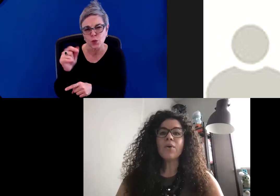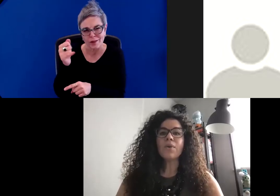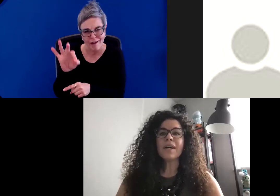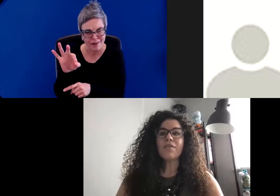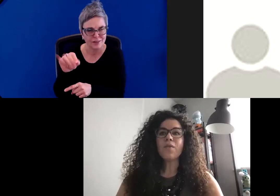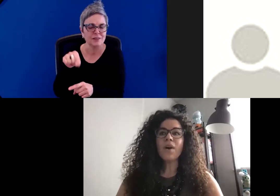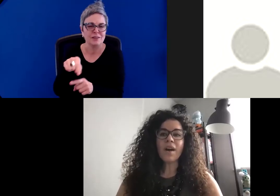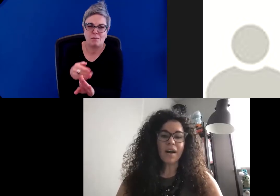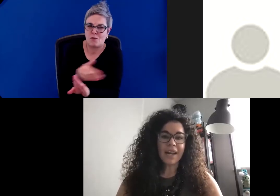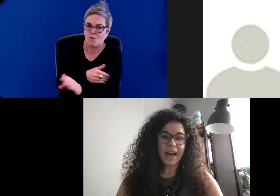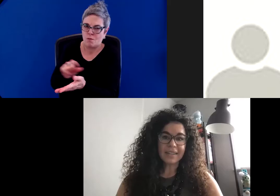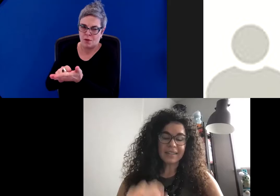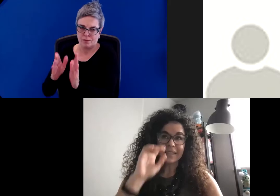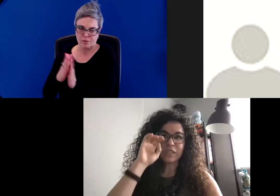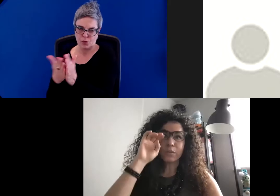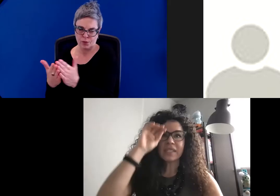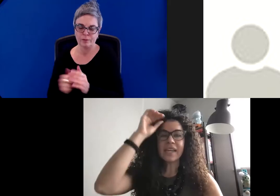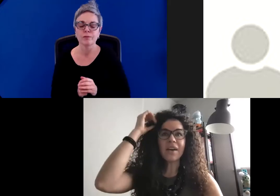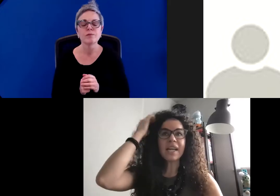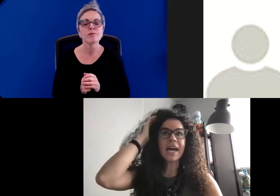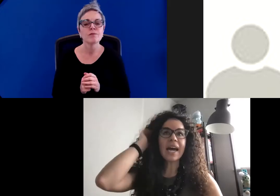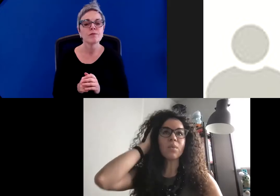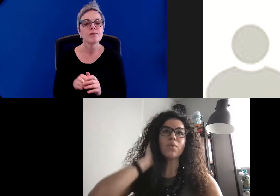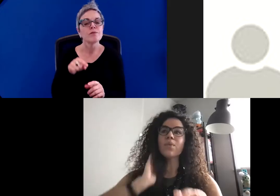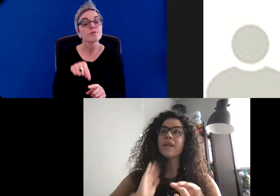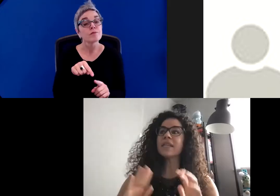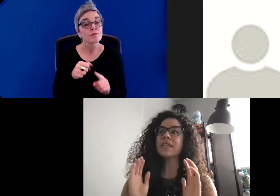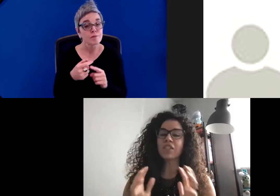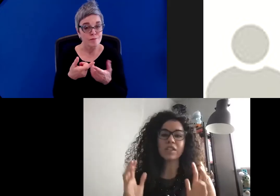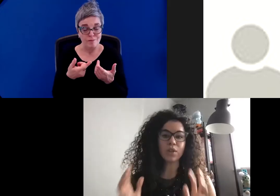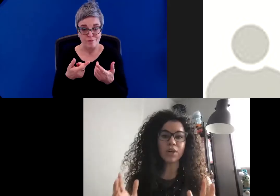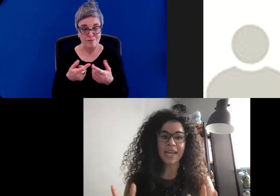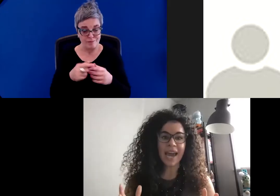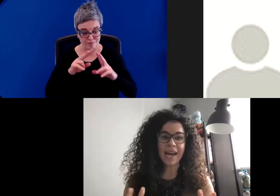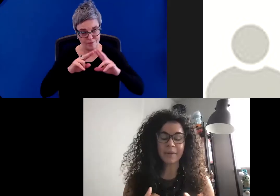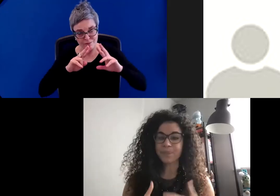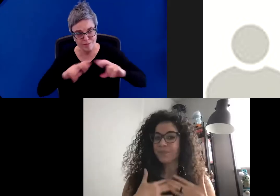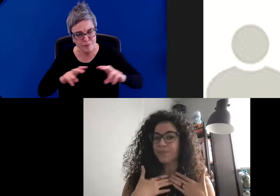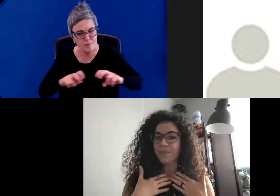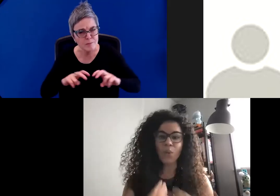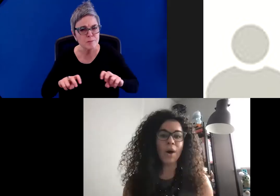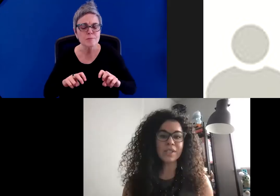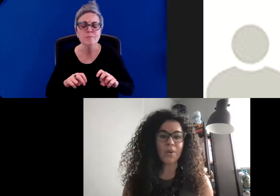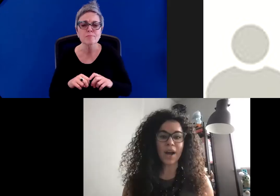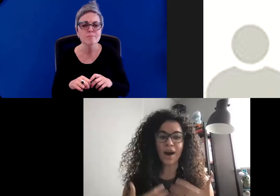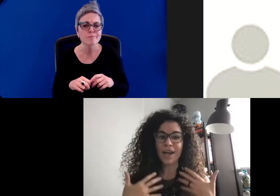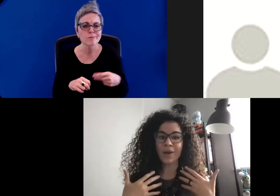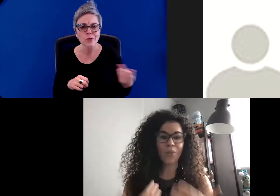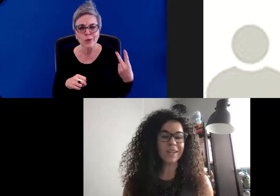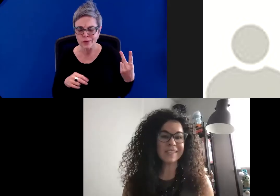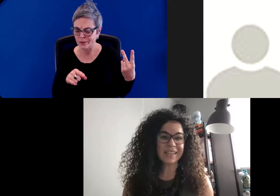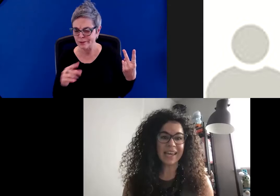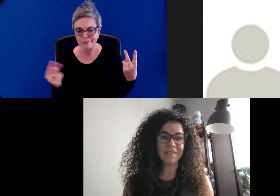So for our analysis, Sarah and I were really just looking at what was going